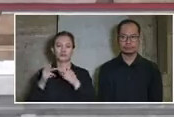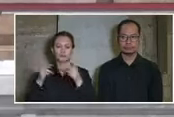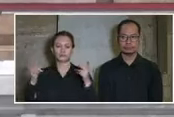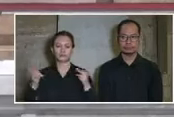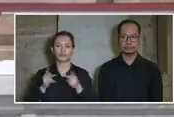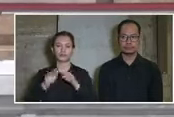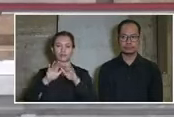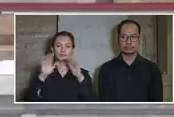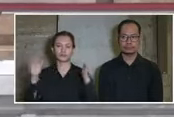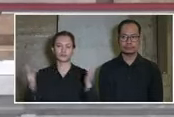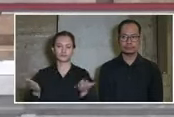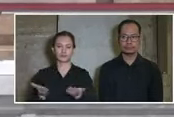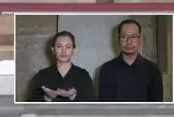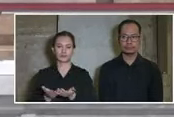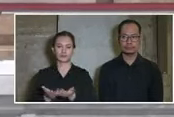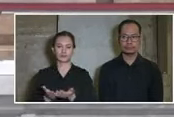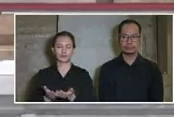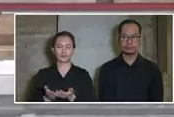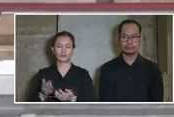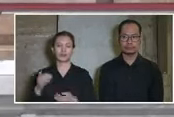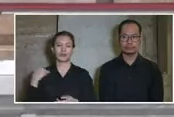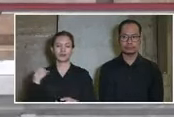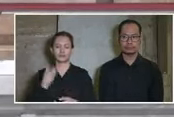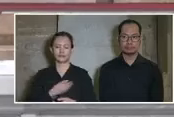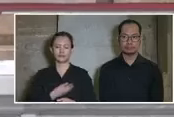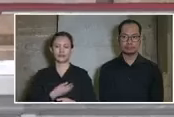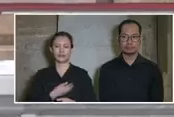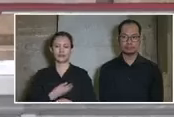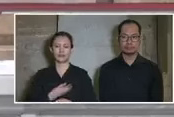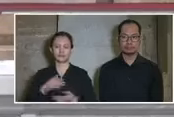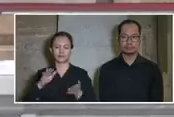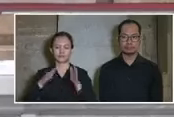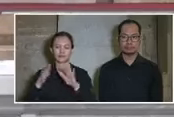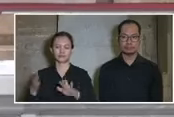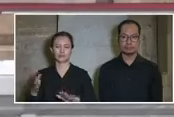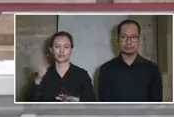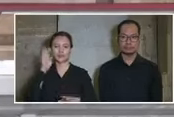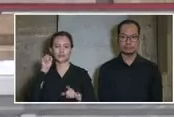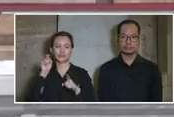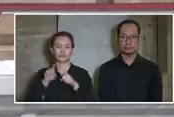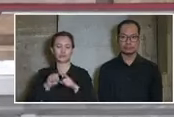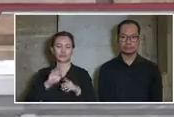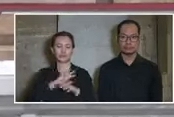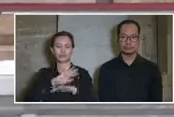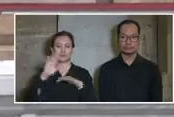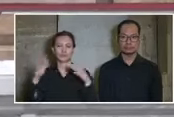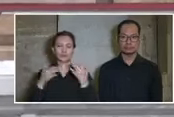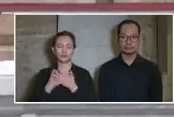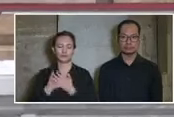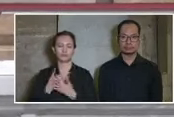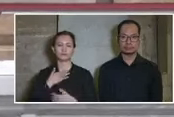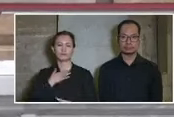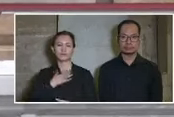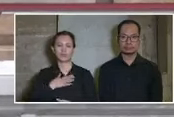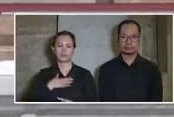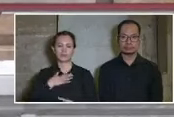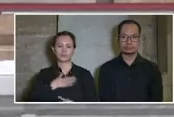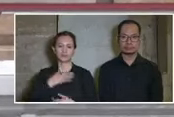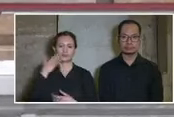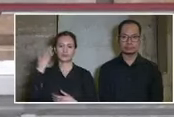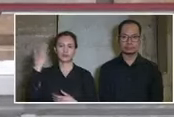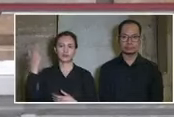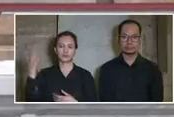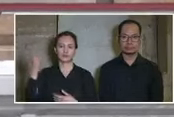world. To our departed brothers and sisters, and to all who are pleasing to you at